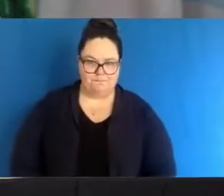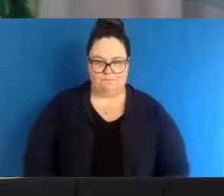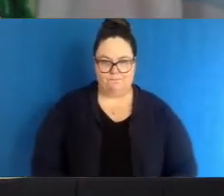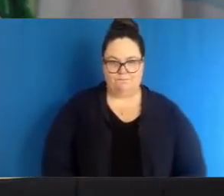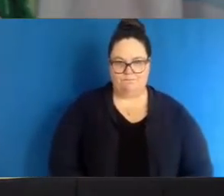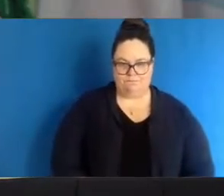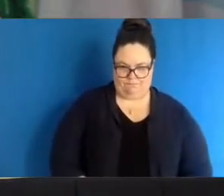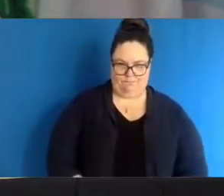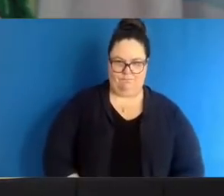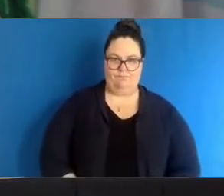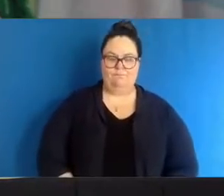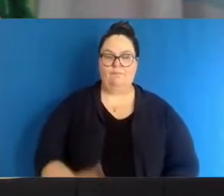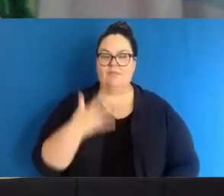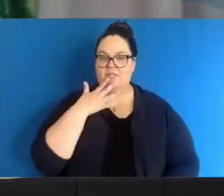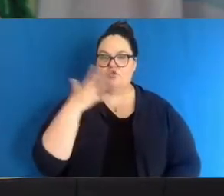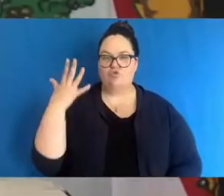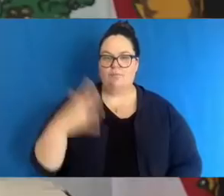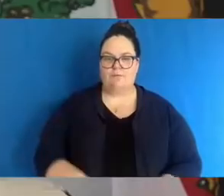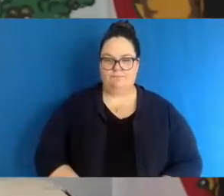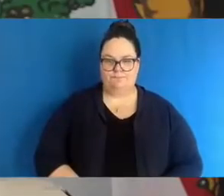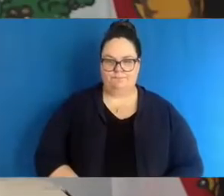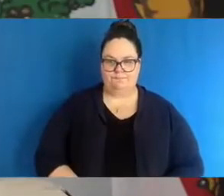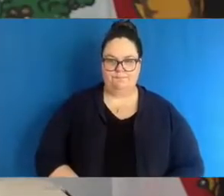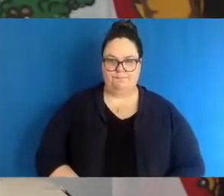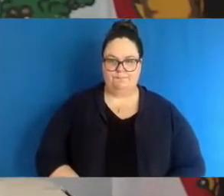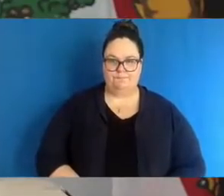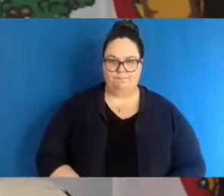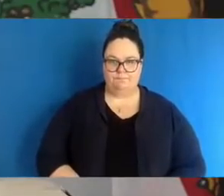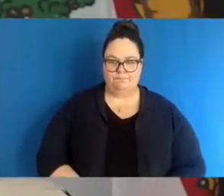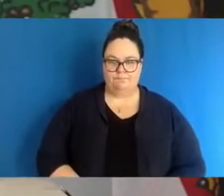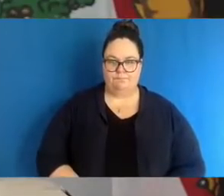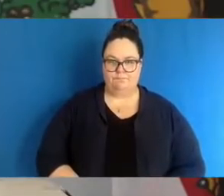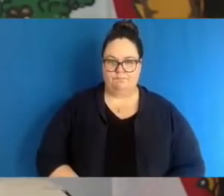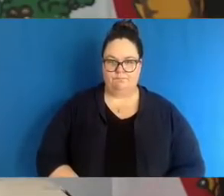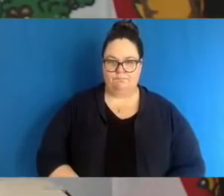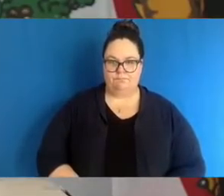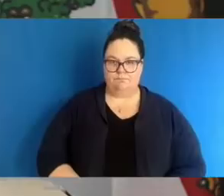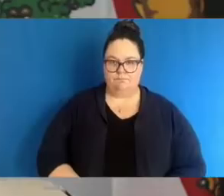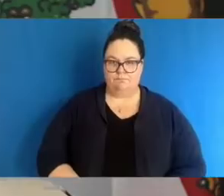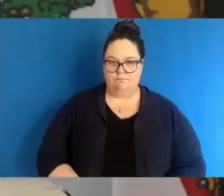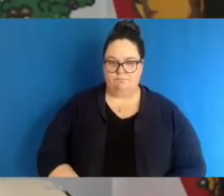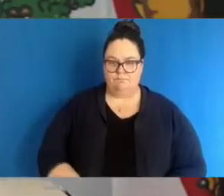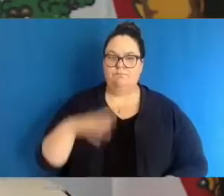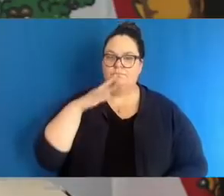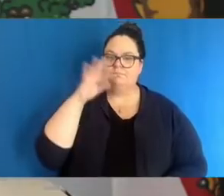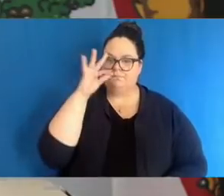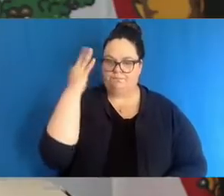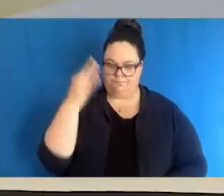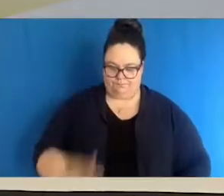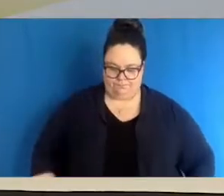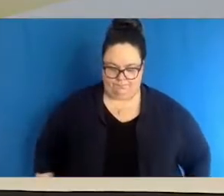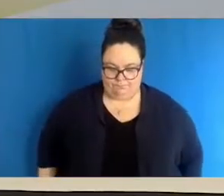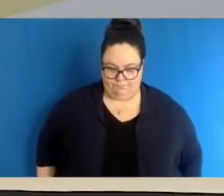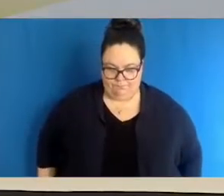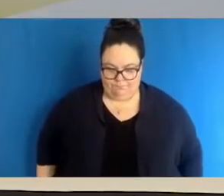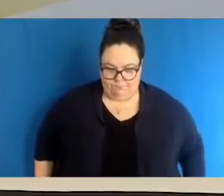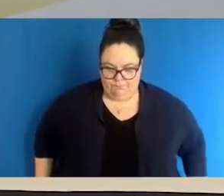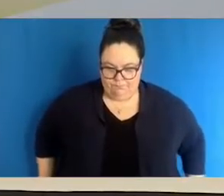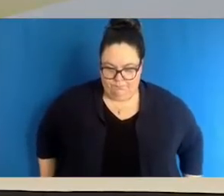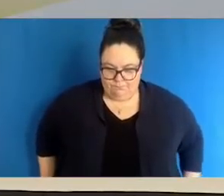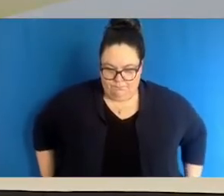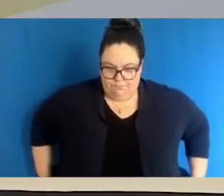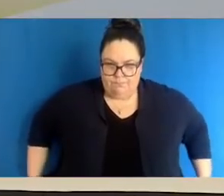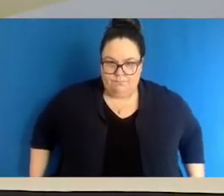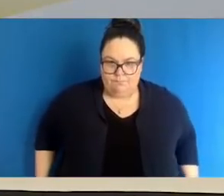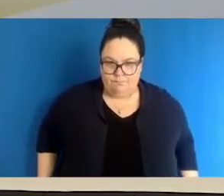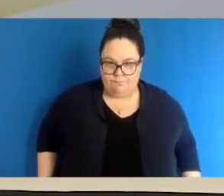OK. Thank you very much. Merci beaucoup. Ma prochaine question, c'est pour la docteure Ed Morrison. Docteur Morrison, c'est un